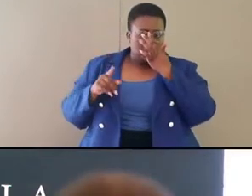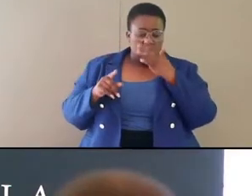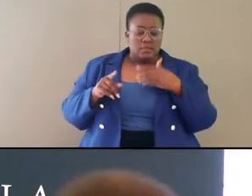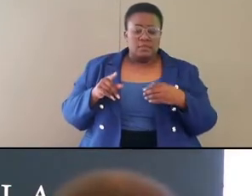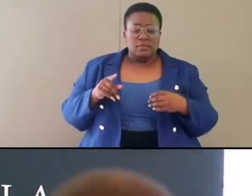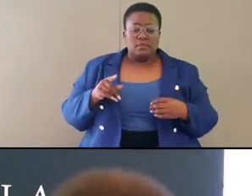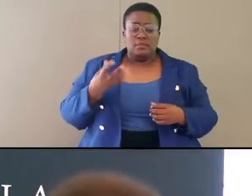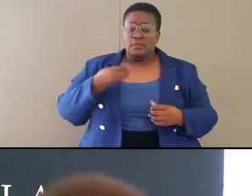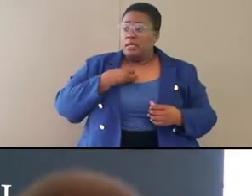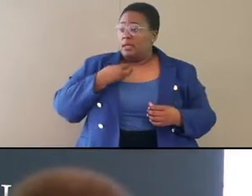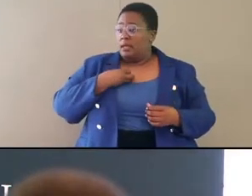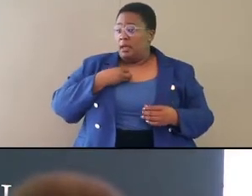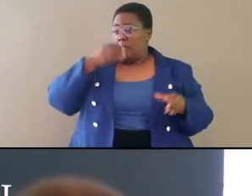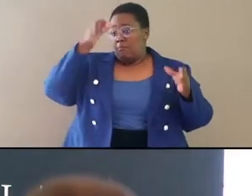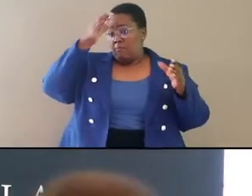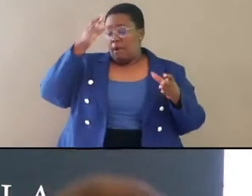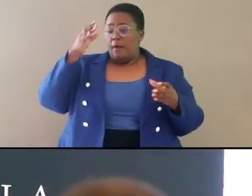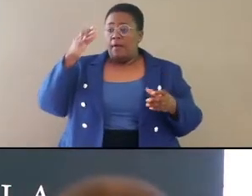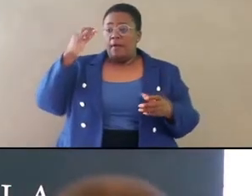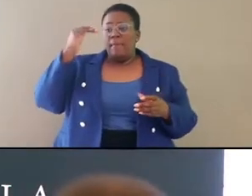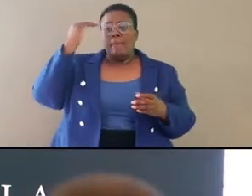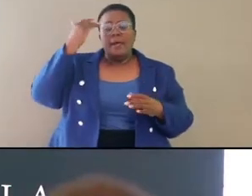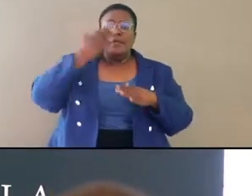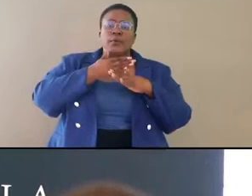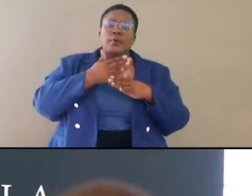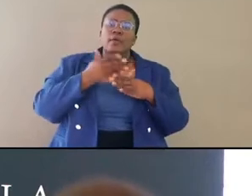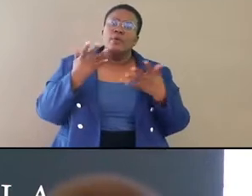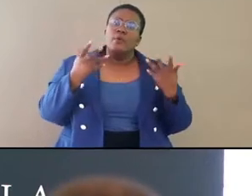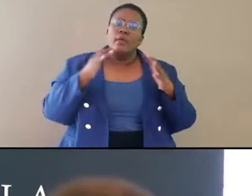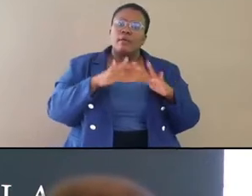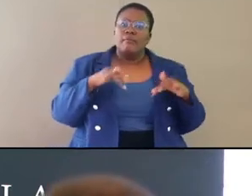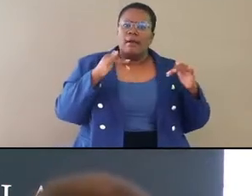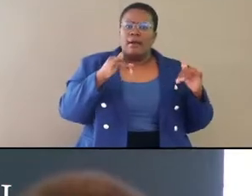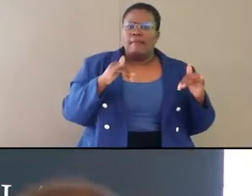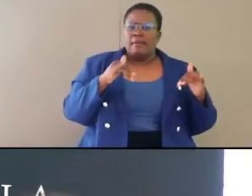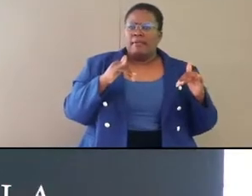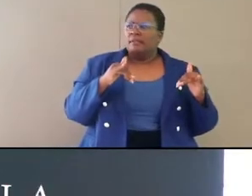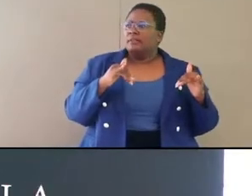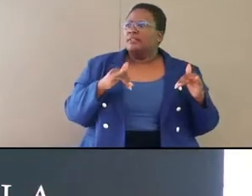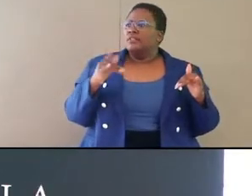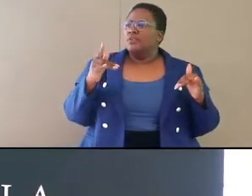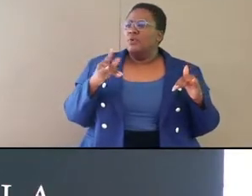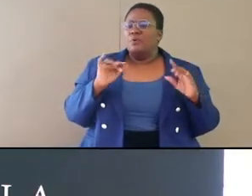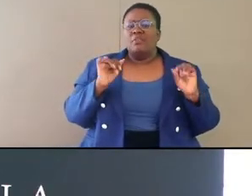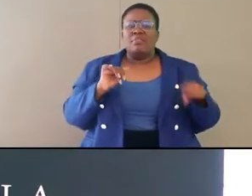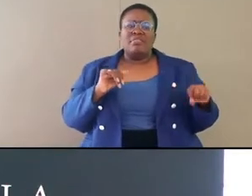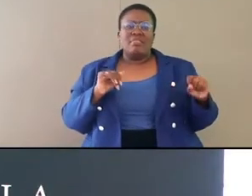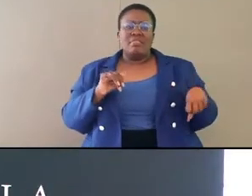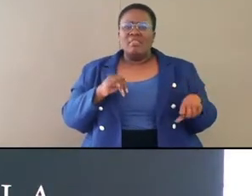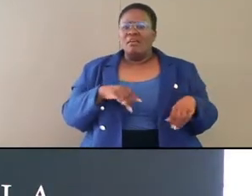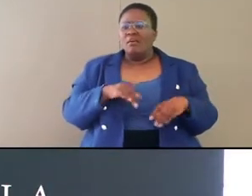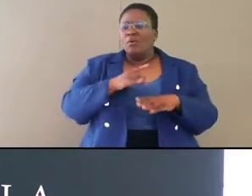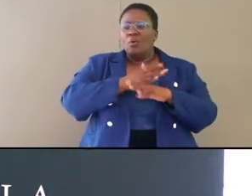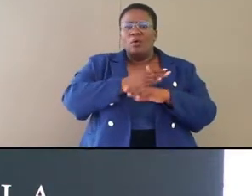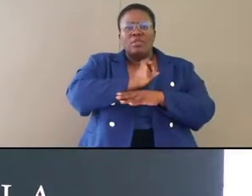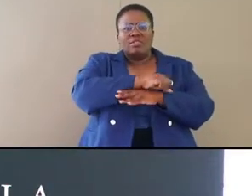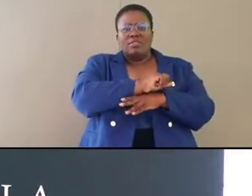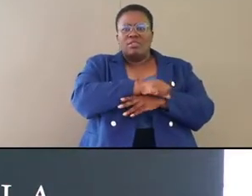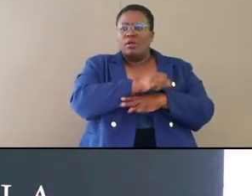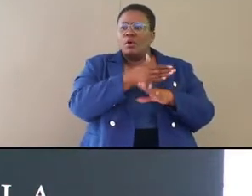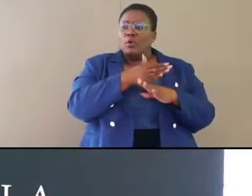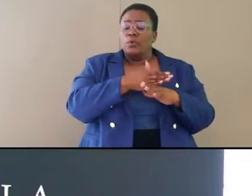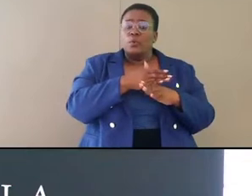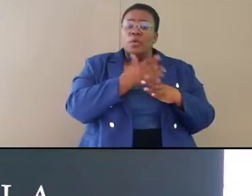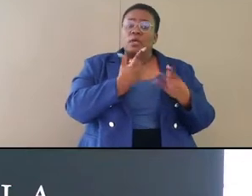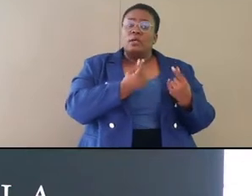mind working in Parliament. So let there be no undermining of the work that is done in Parliament